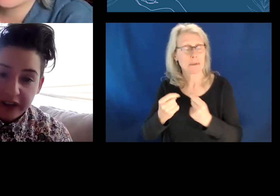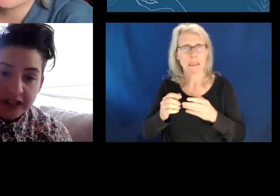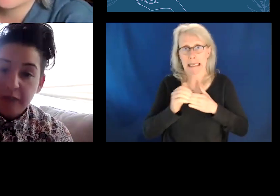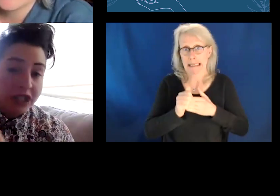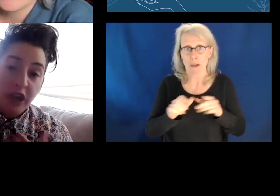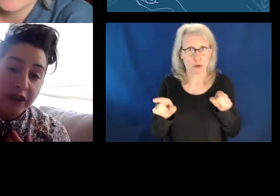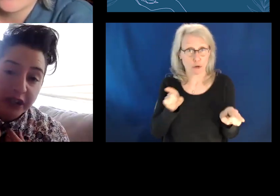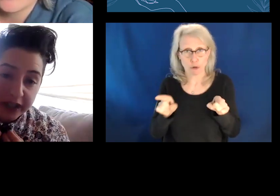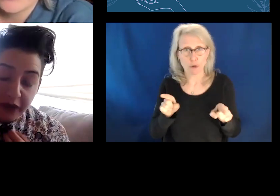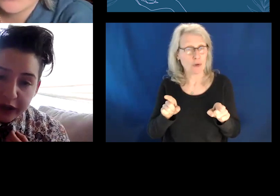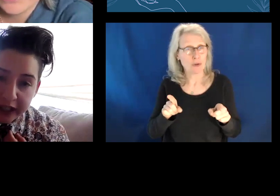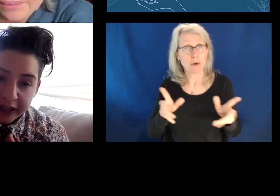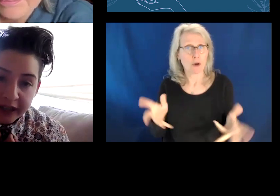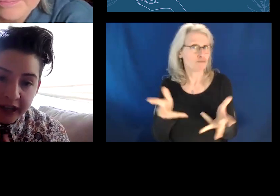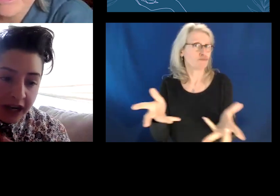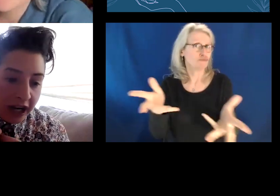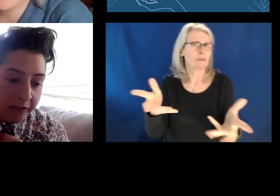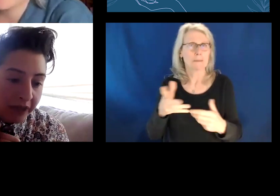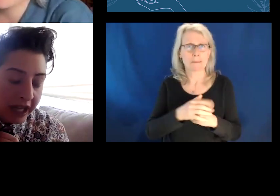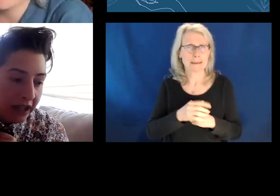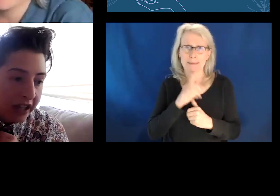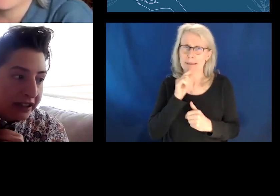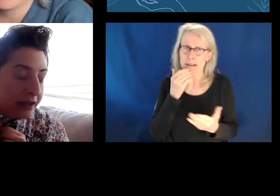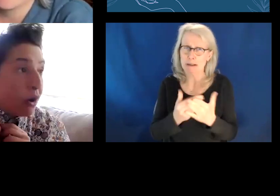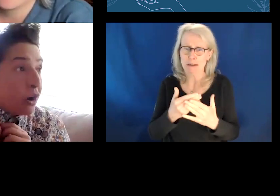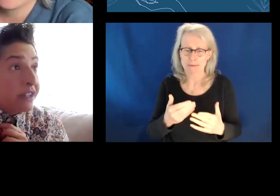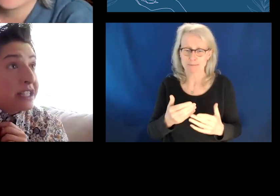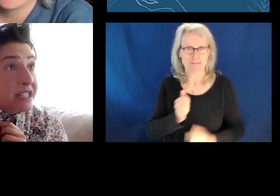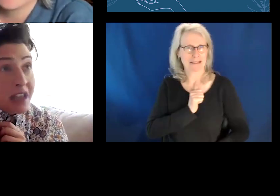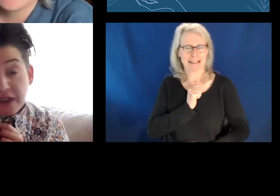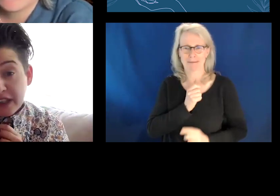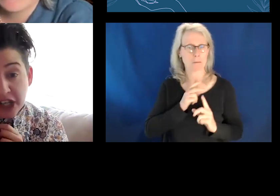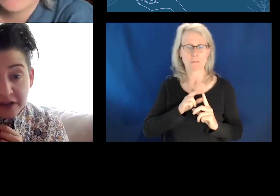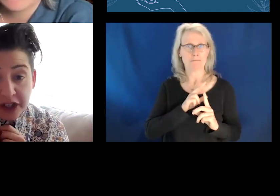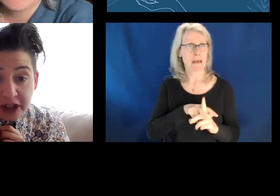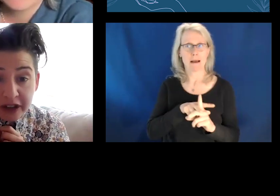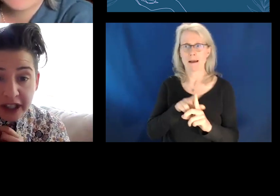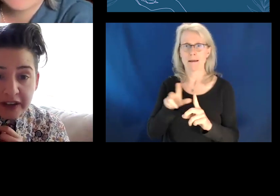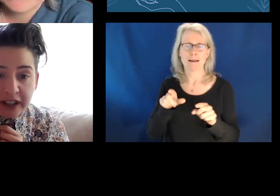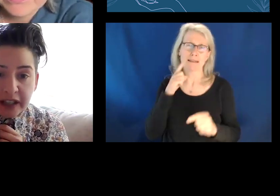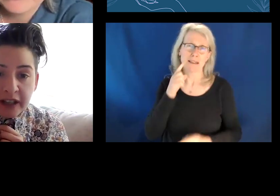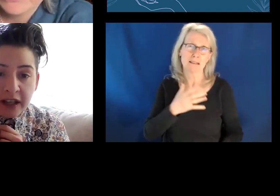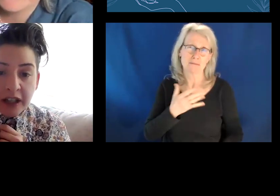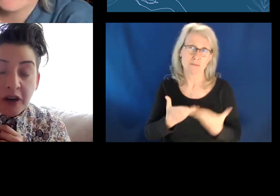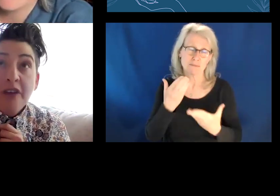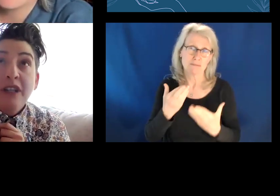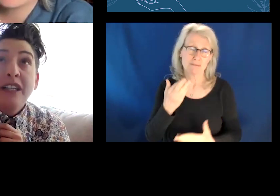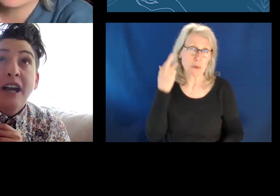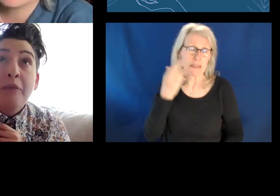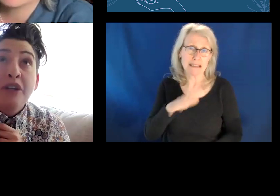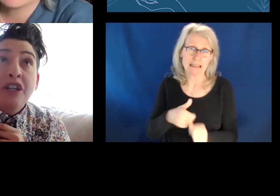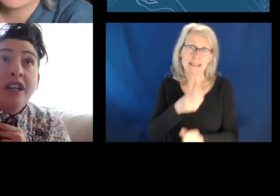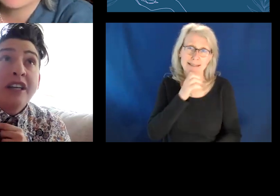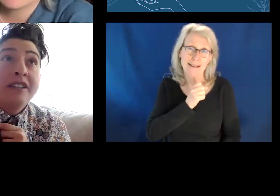for others, I'm just not very good at following it. And I think part of it is definitely generational. Like, I think that, you know, I